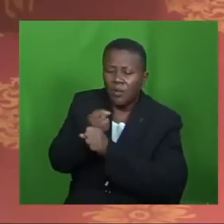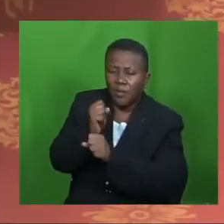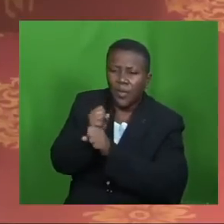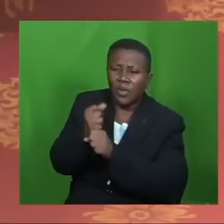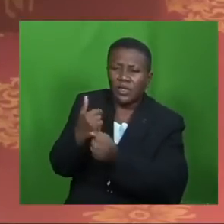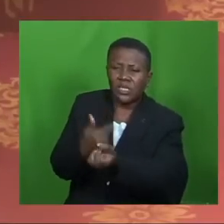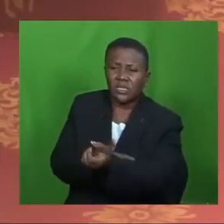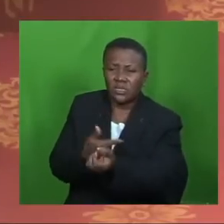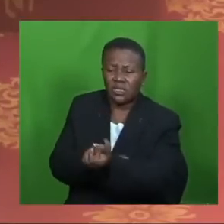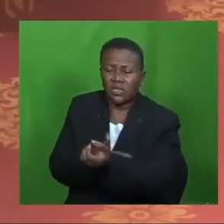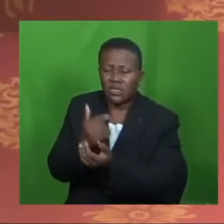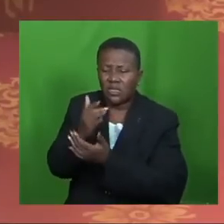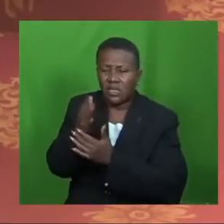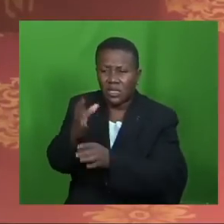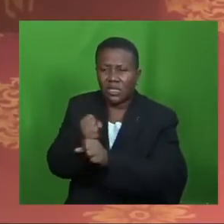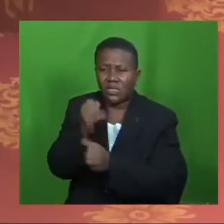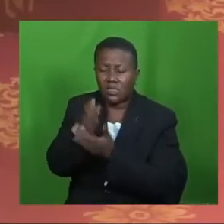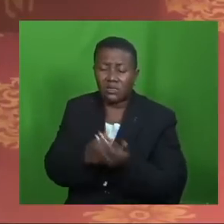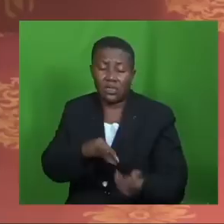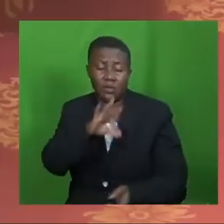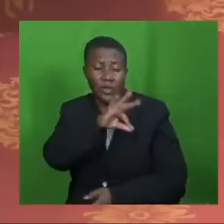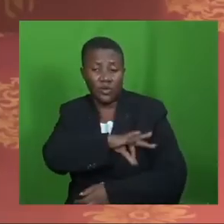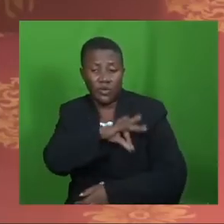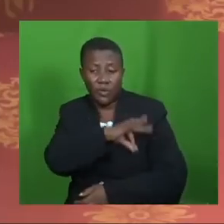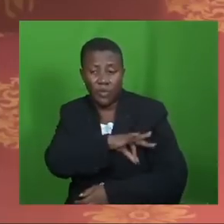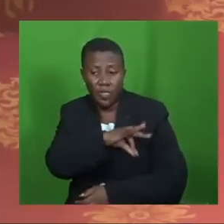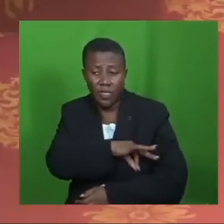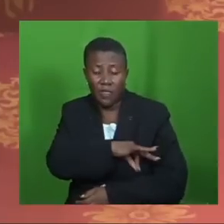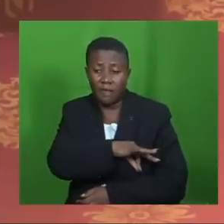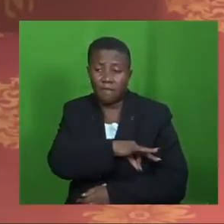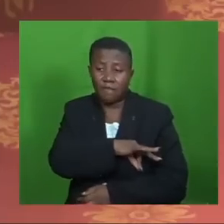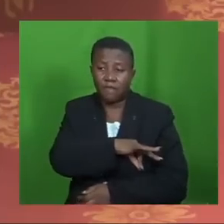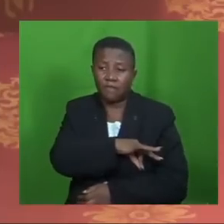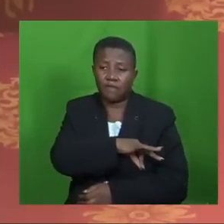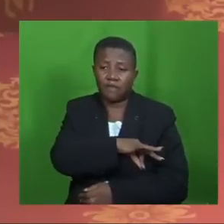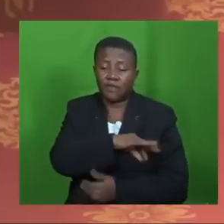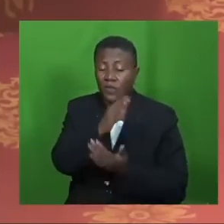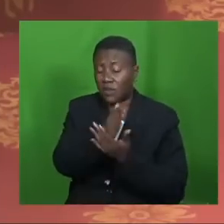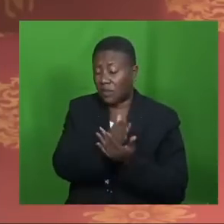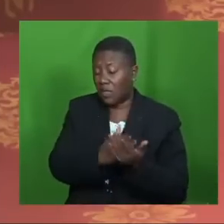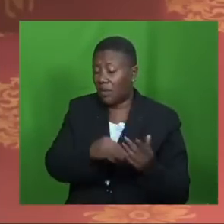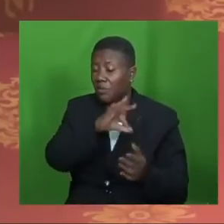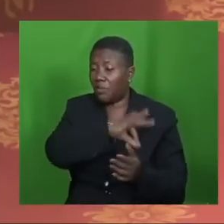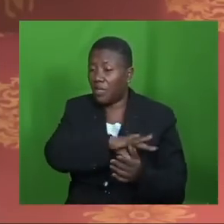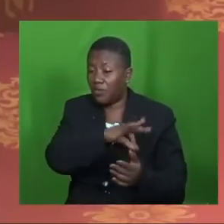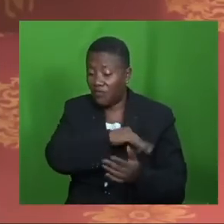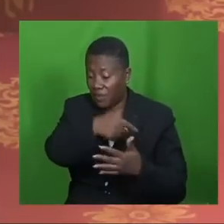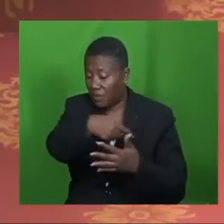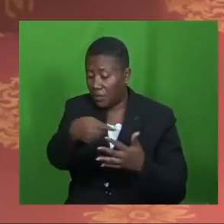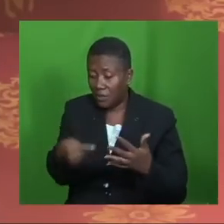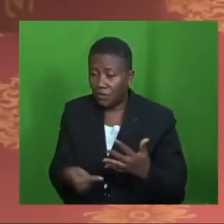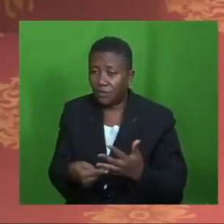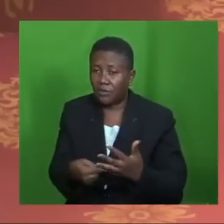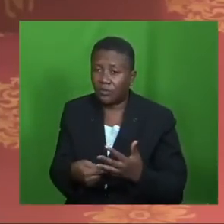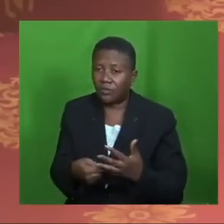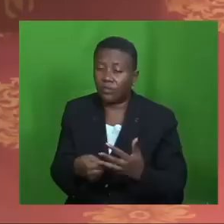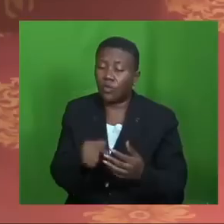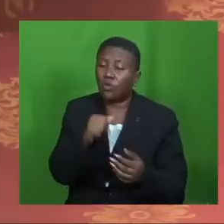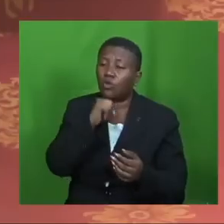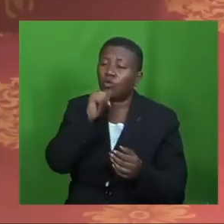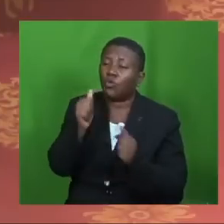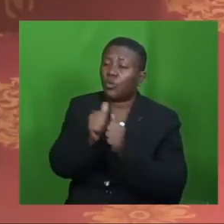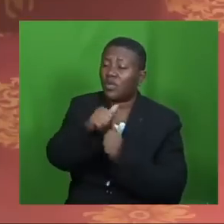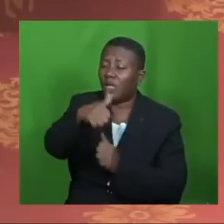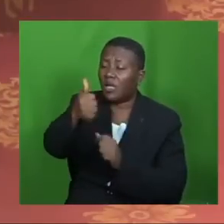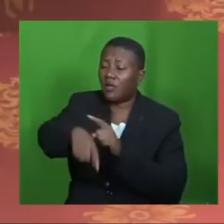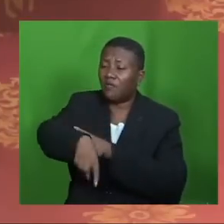intangible benefits, as it did in all participating countries. Some of the benefits, Mr. Speaker, are as follows. Unlike other football tournaments